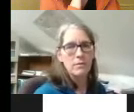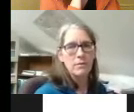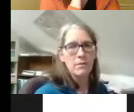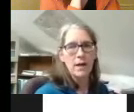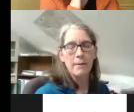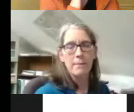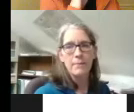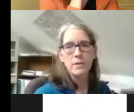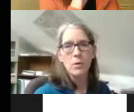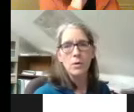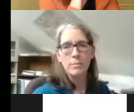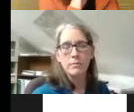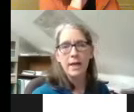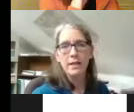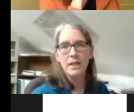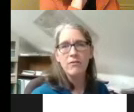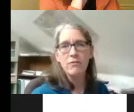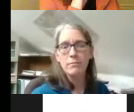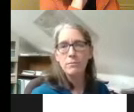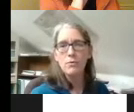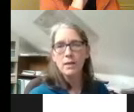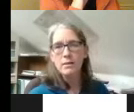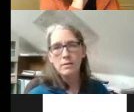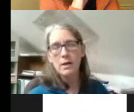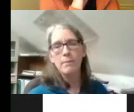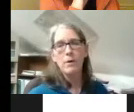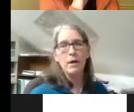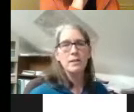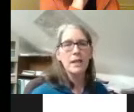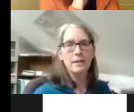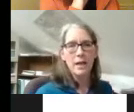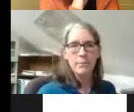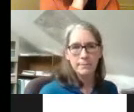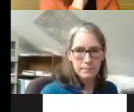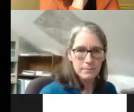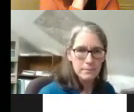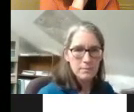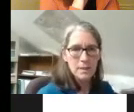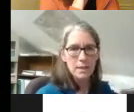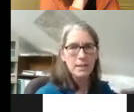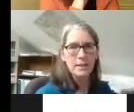this goal of providing safe movement across the landscape.